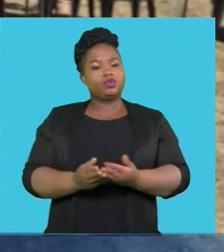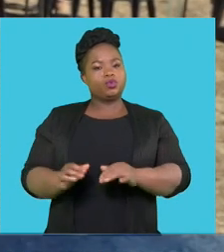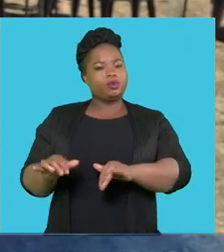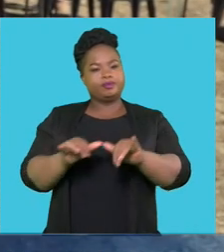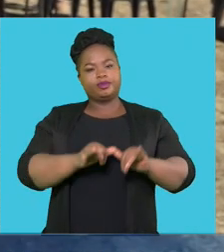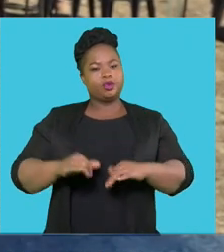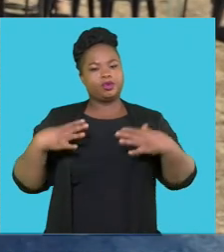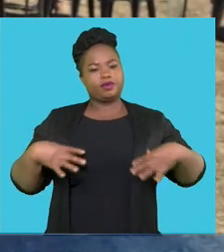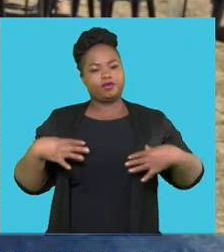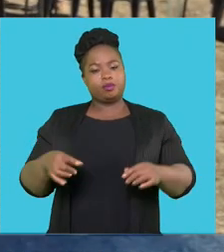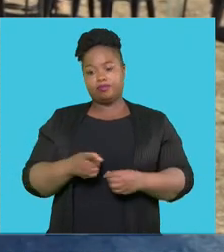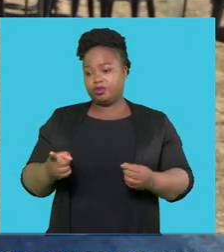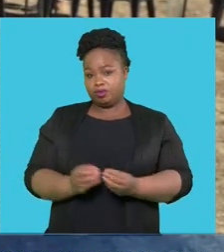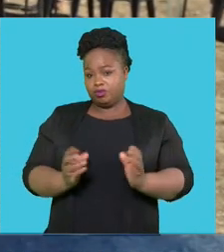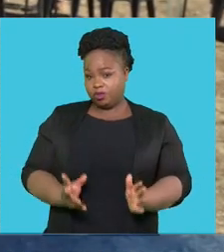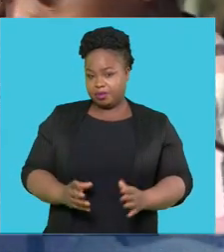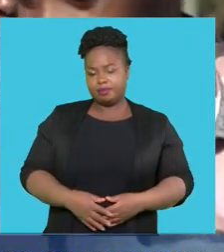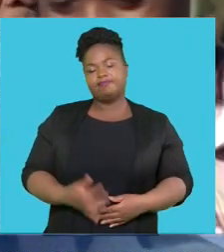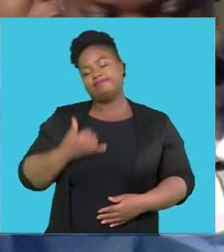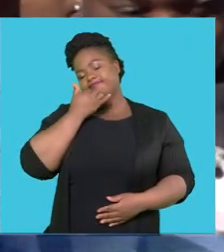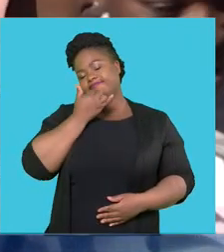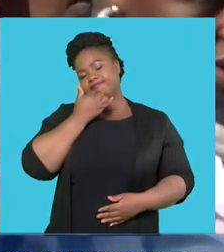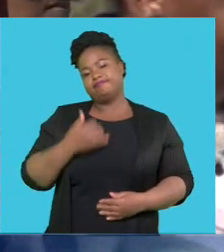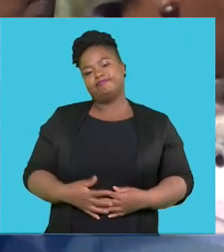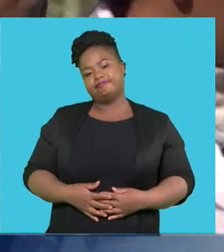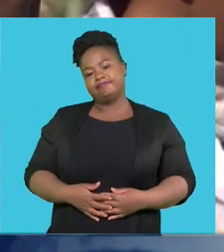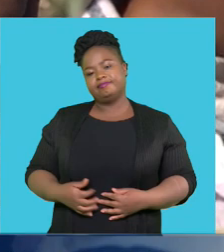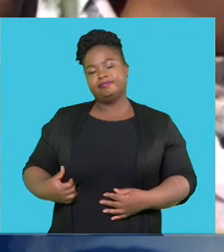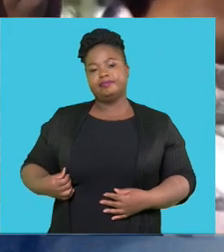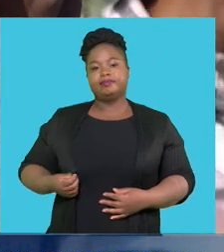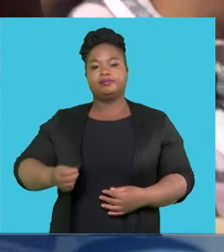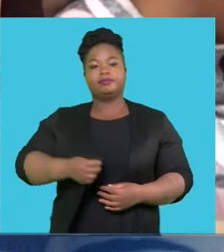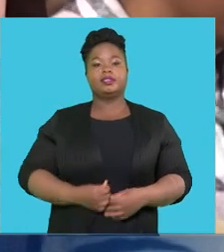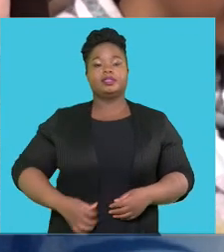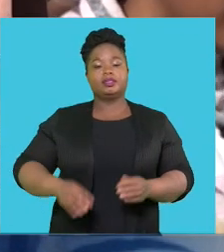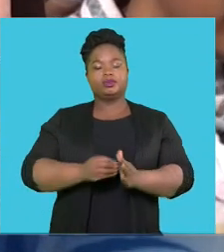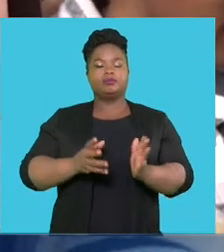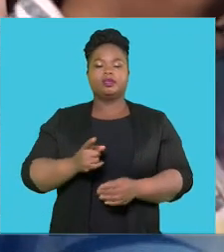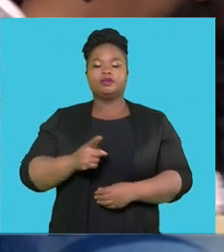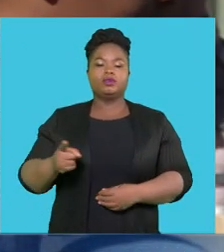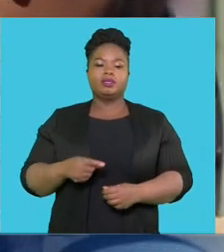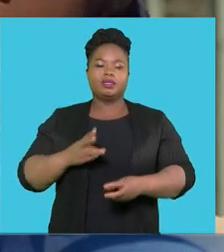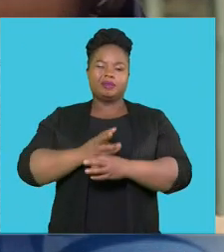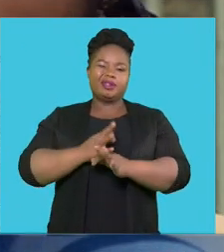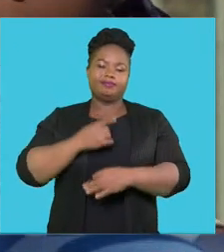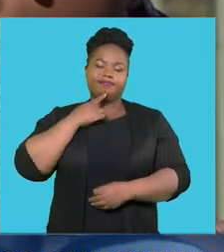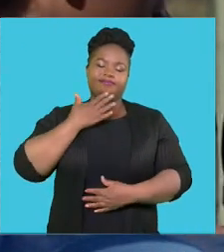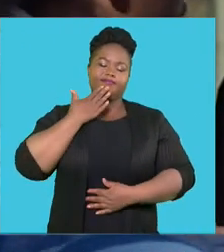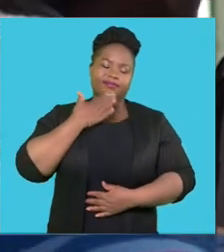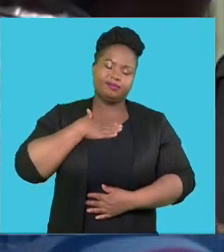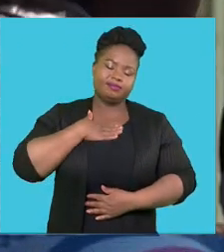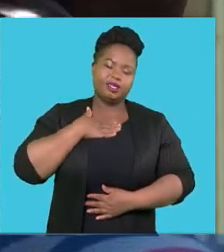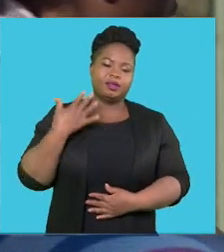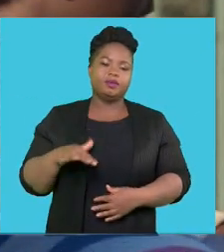to the learners, and I'm so happy today. Abazali babafundi babonge bangcongcoza kuleli bhange